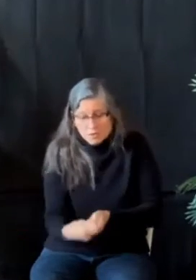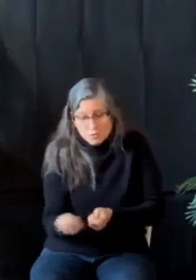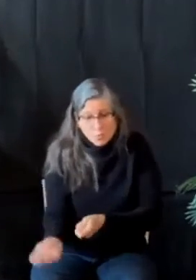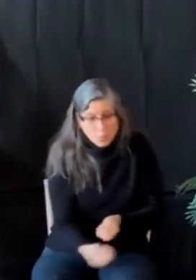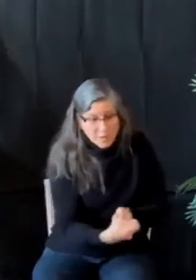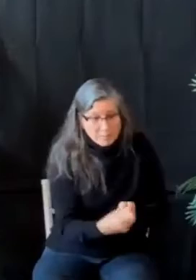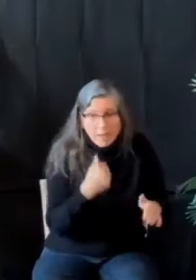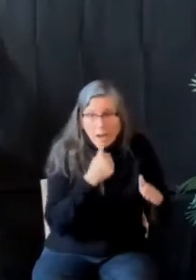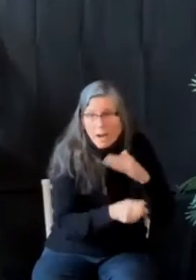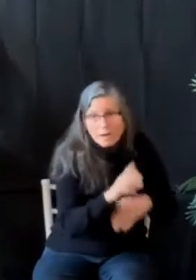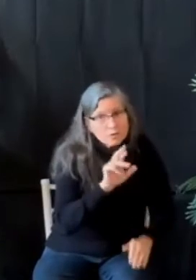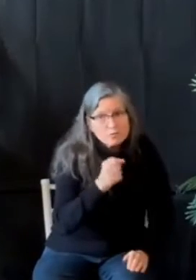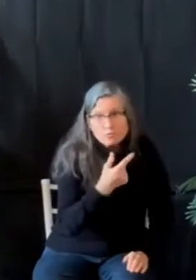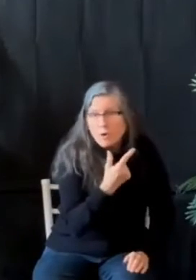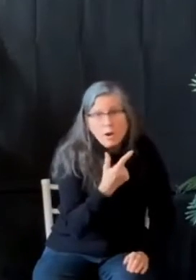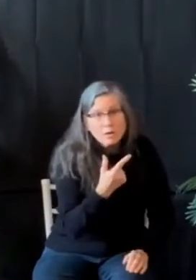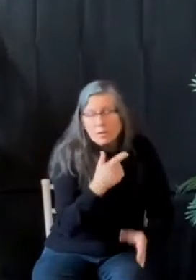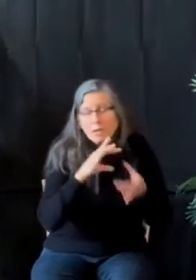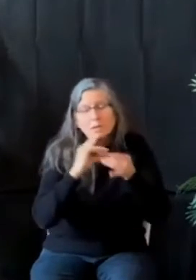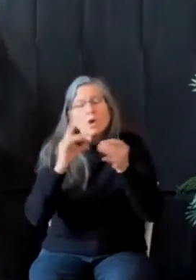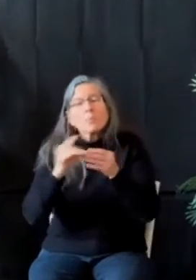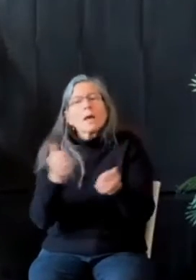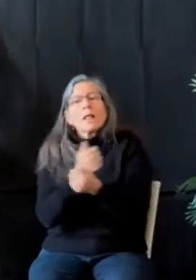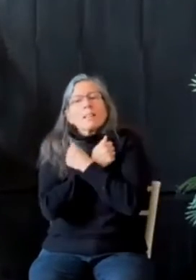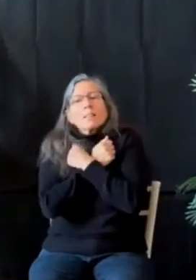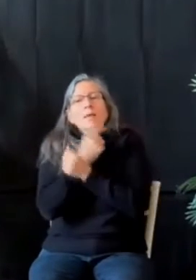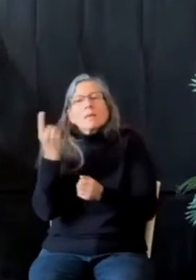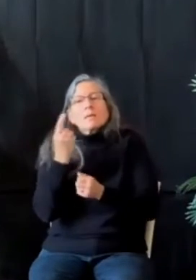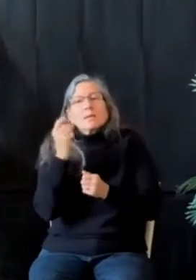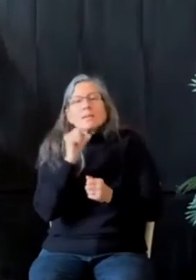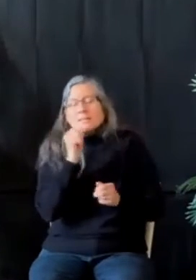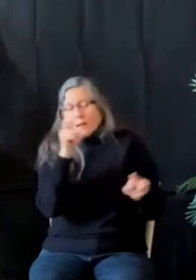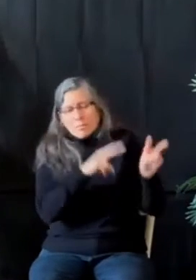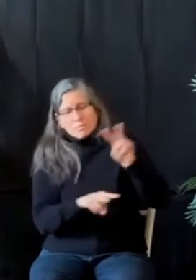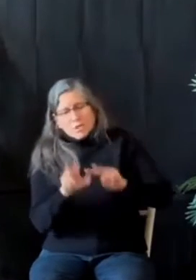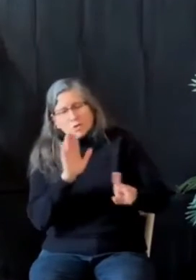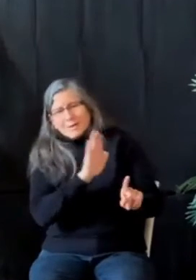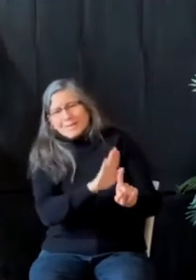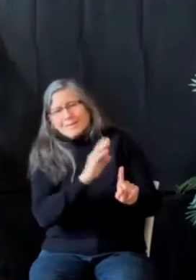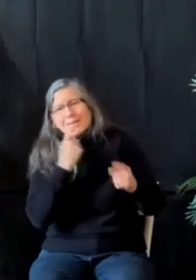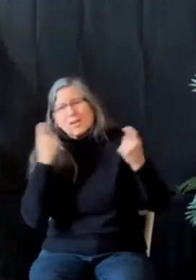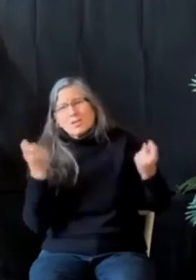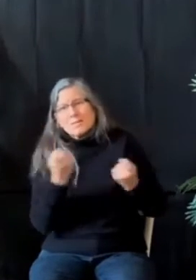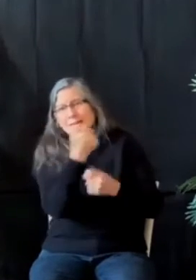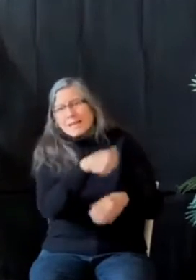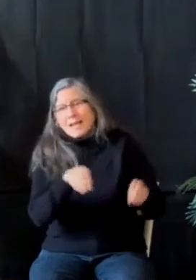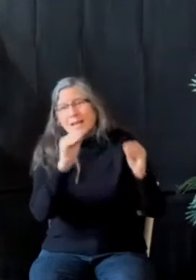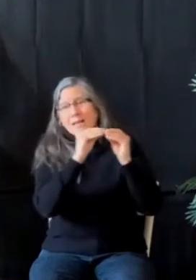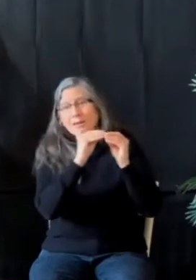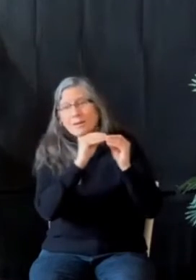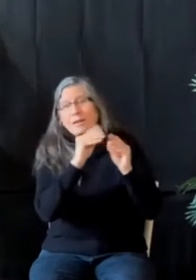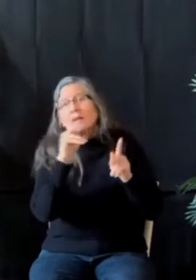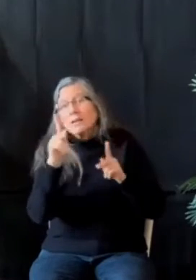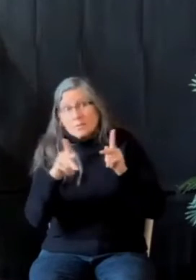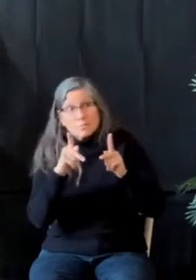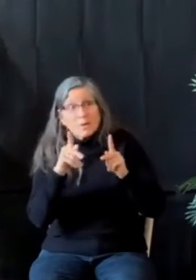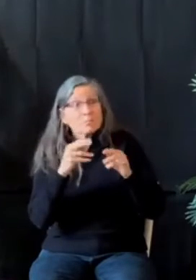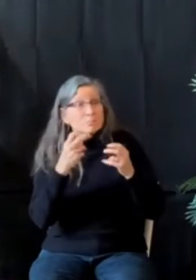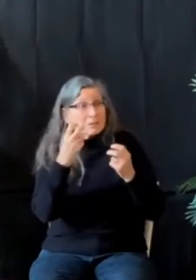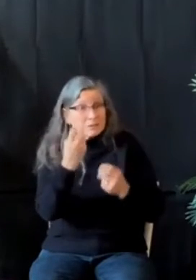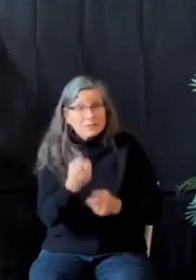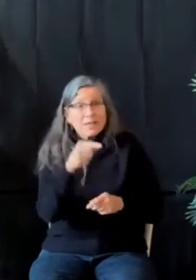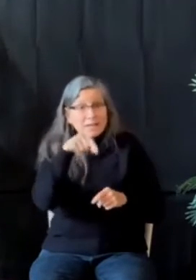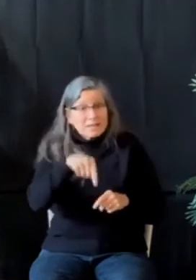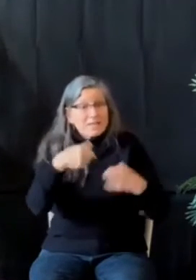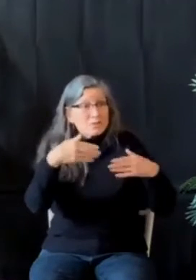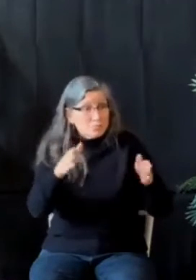rug. I'm talking about loving someone and not looking at that sin anymore. There are people sitting right in this room that